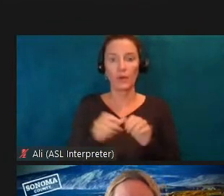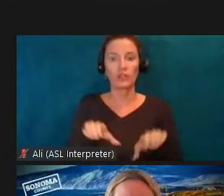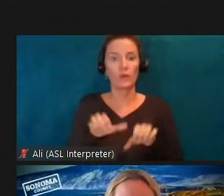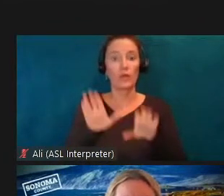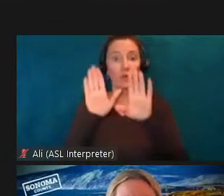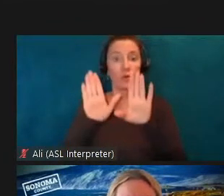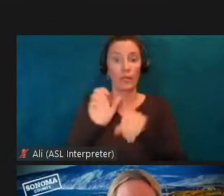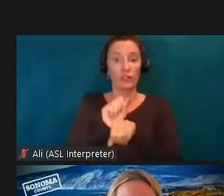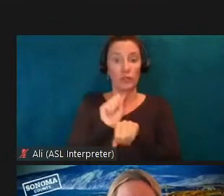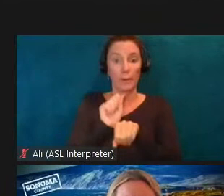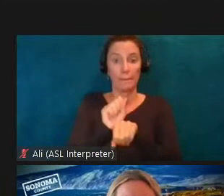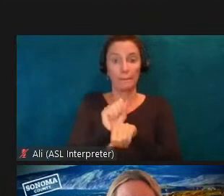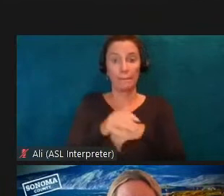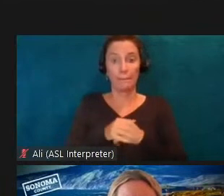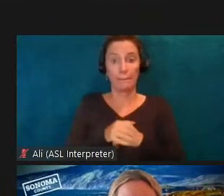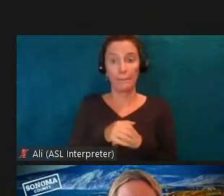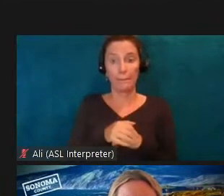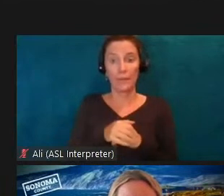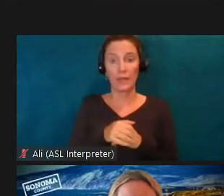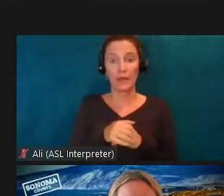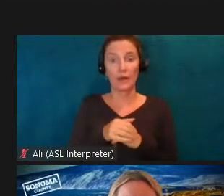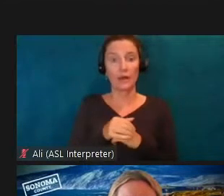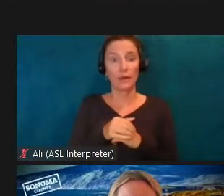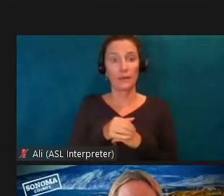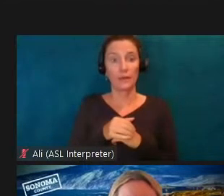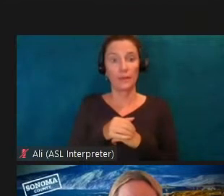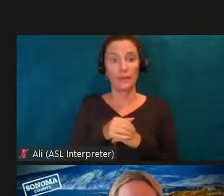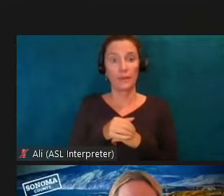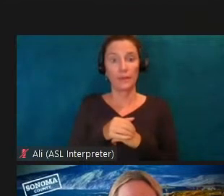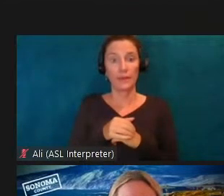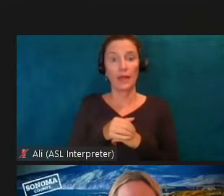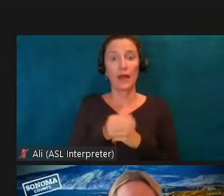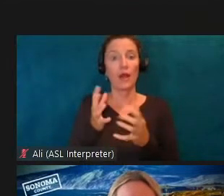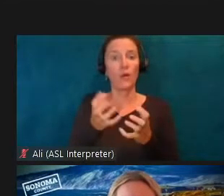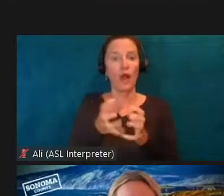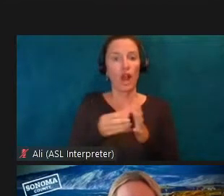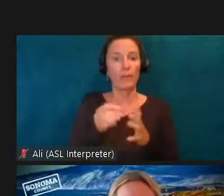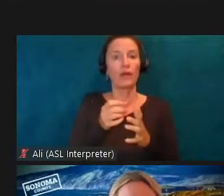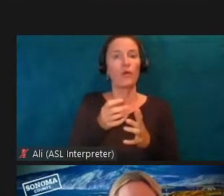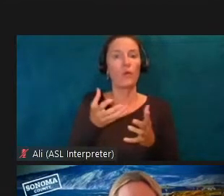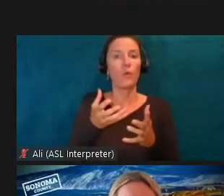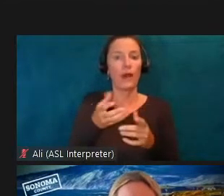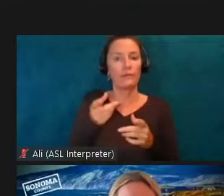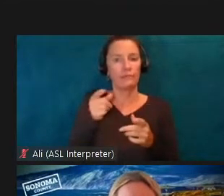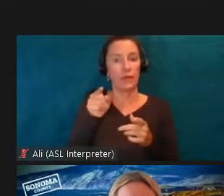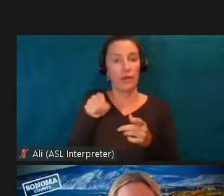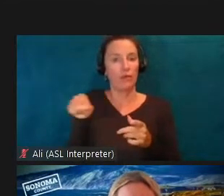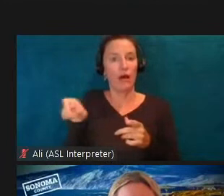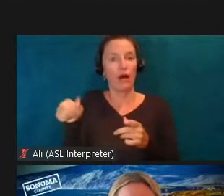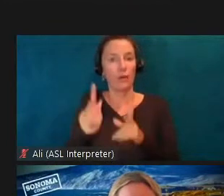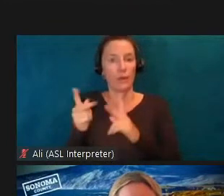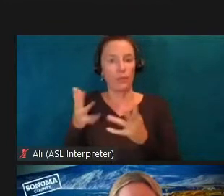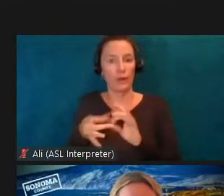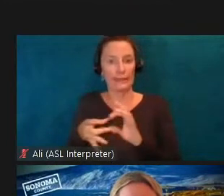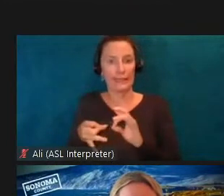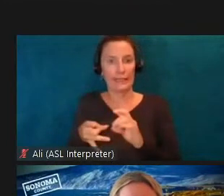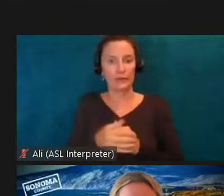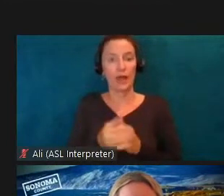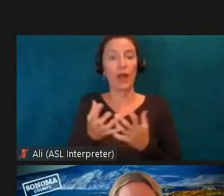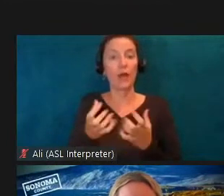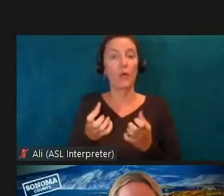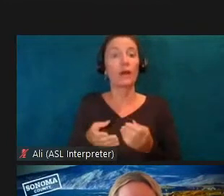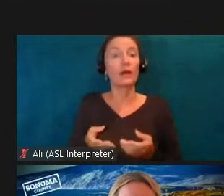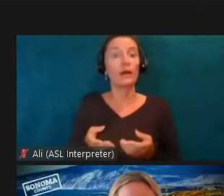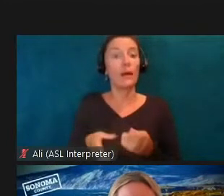going to do ditto what Congressman Thompson as well as Senator McGuire said. But I do want to just bring up something that